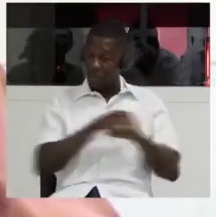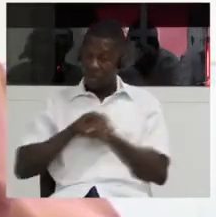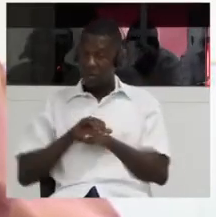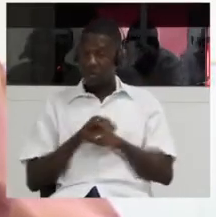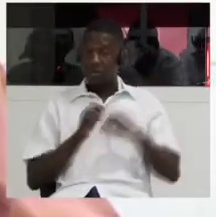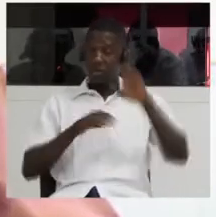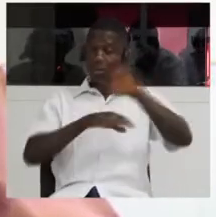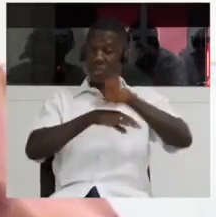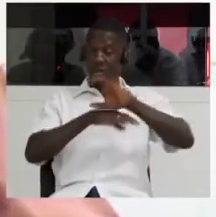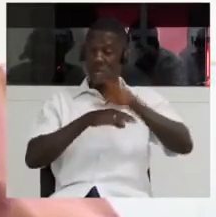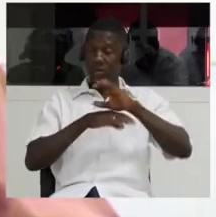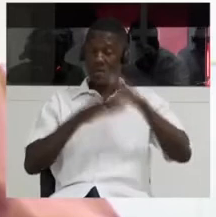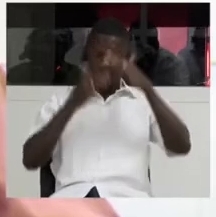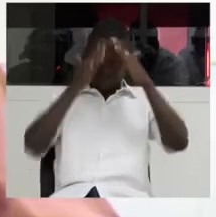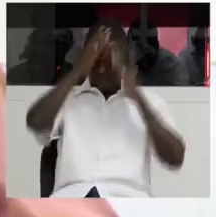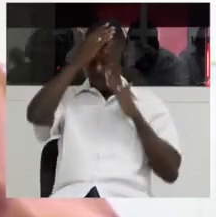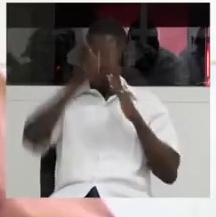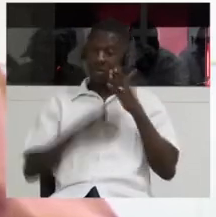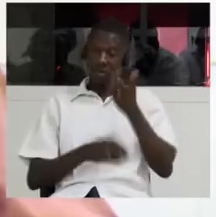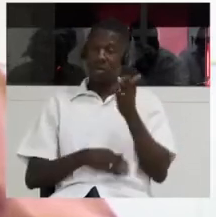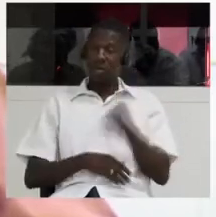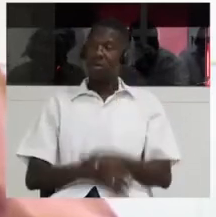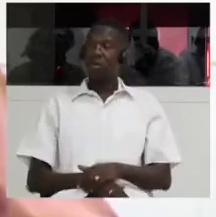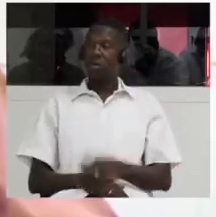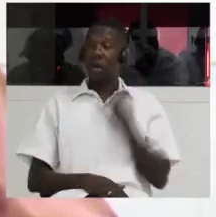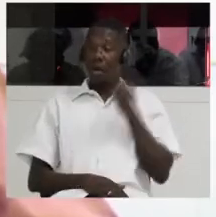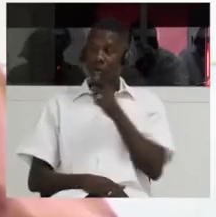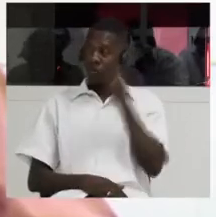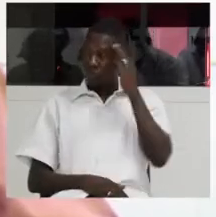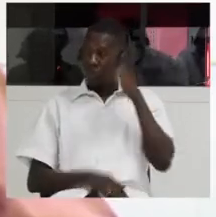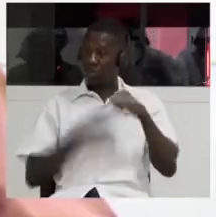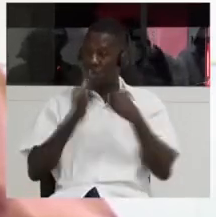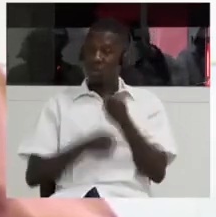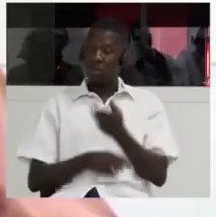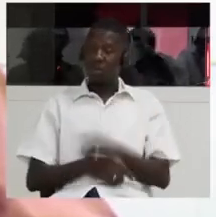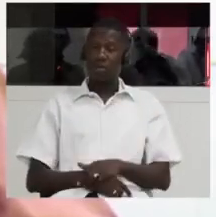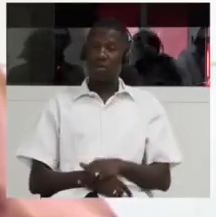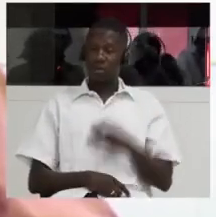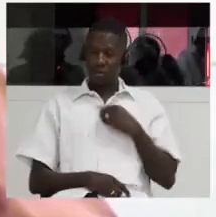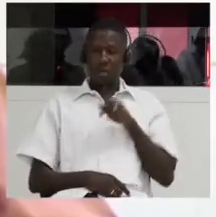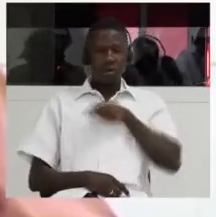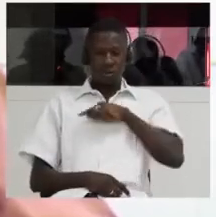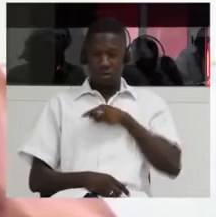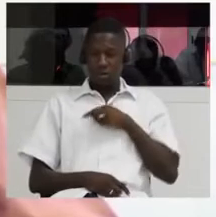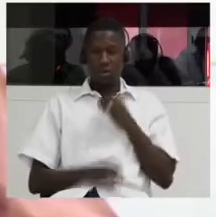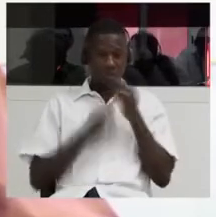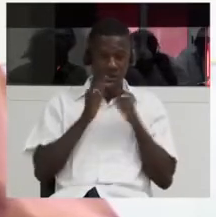information? I personally talked to my class. He was a cadet officer then, Cadet Amadou